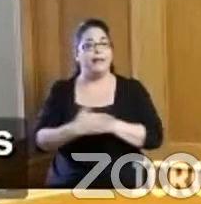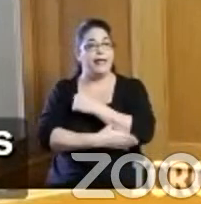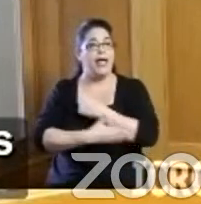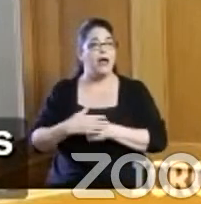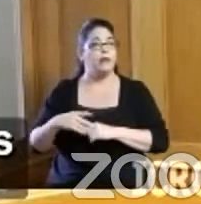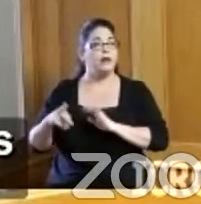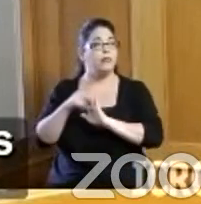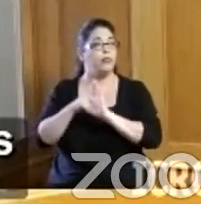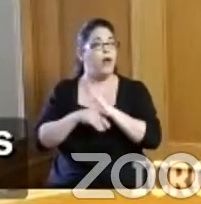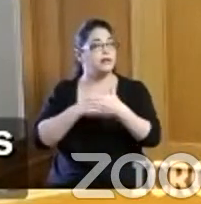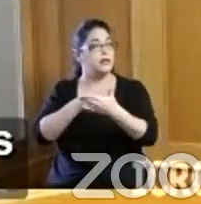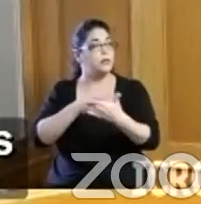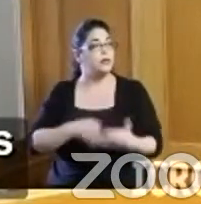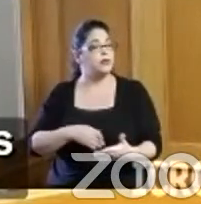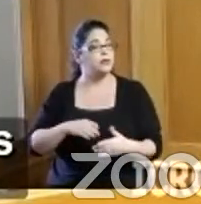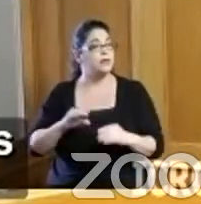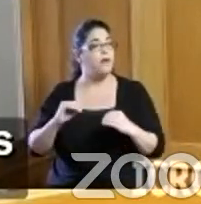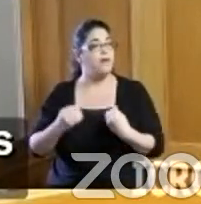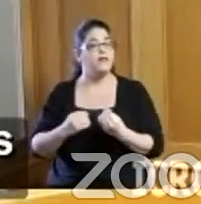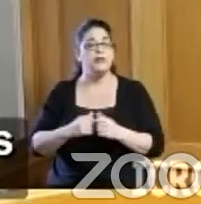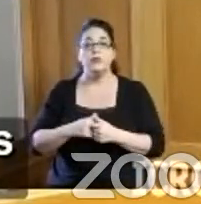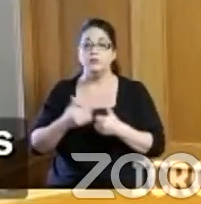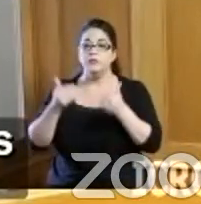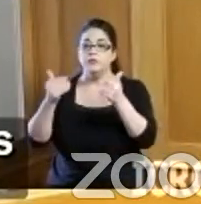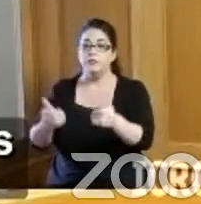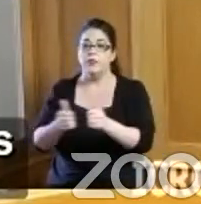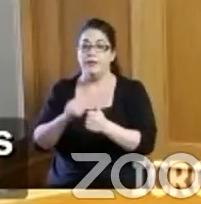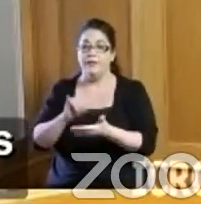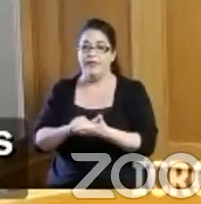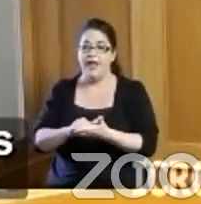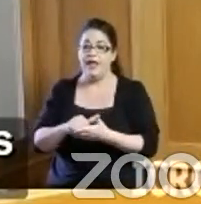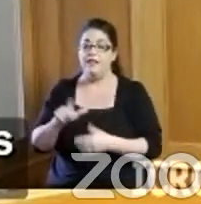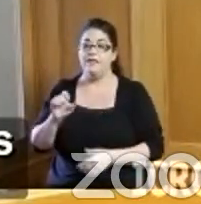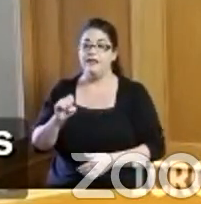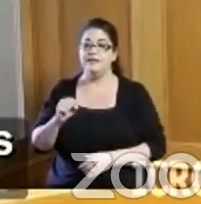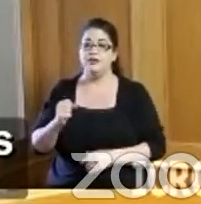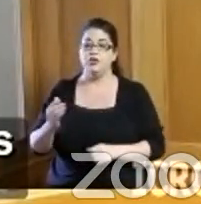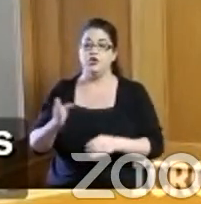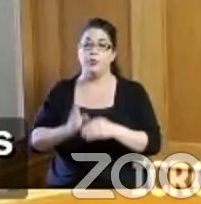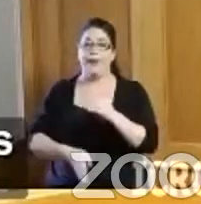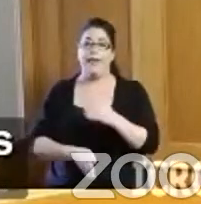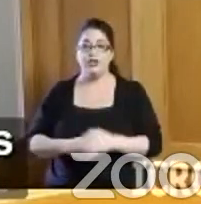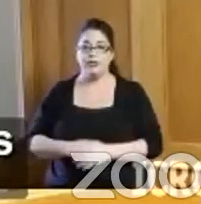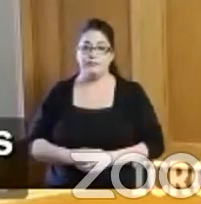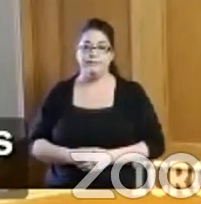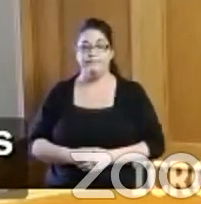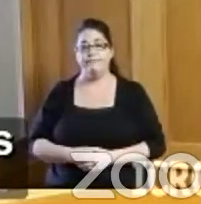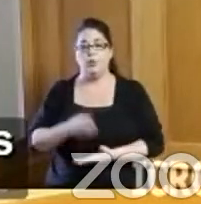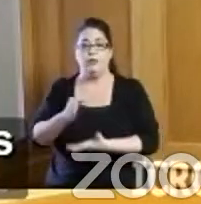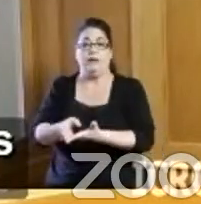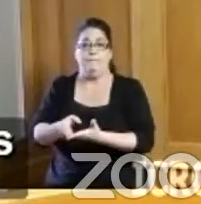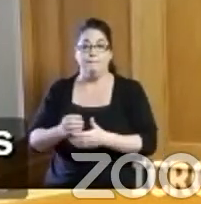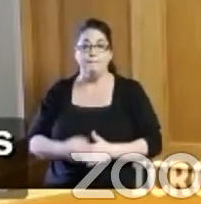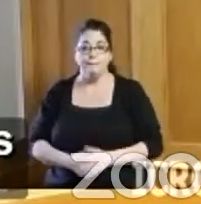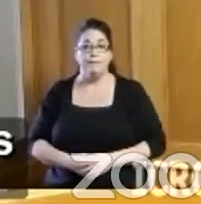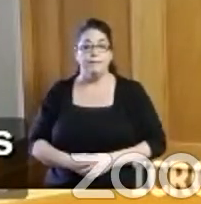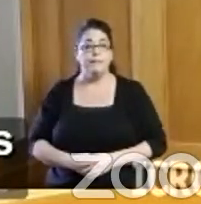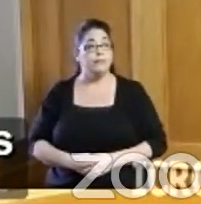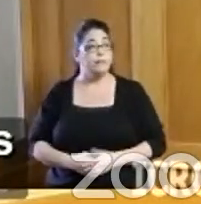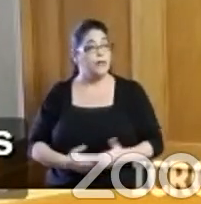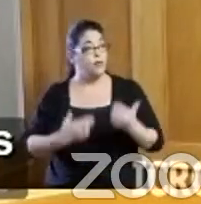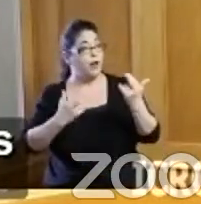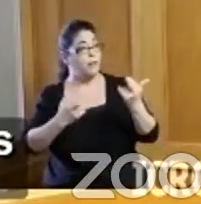prosecutor with the authorization to execute those lease termination agreements. The administration recommends